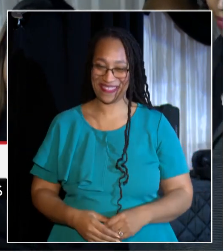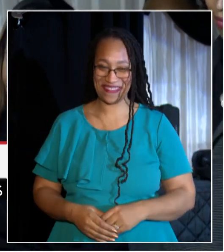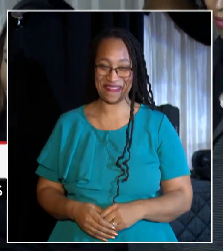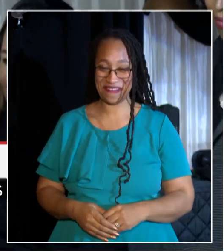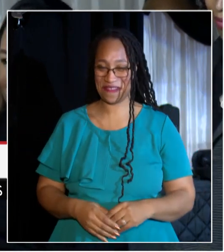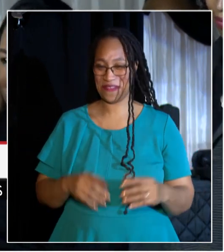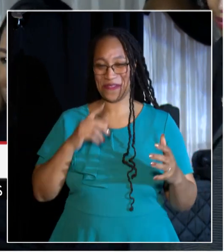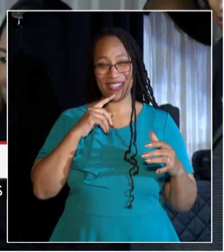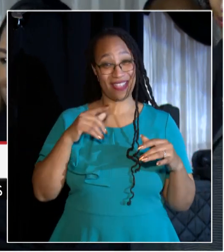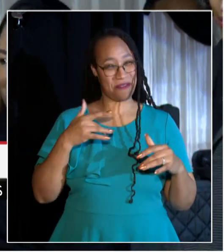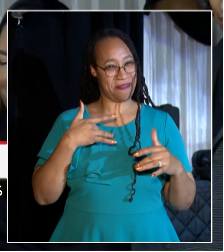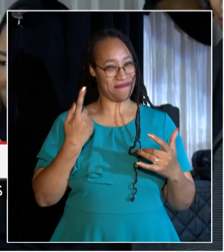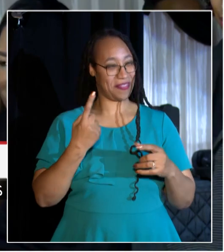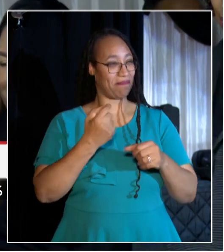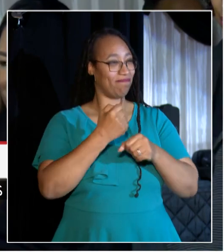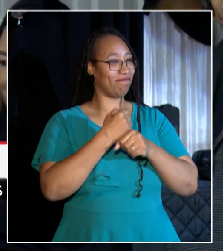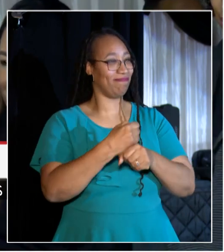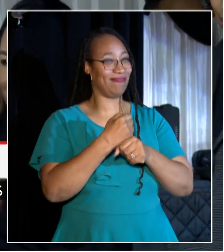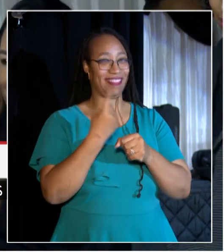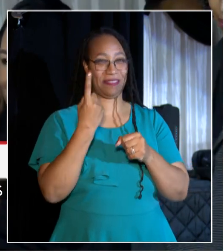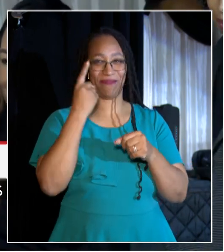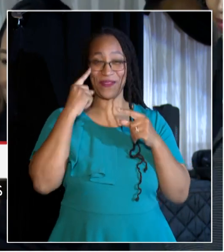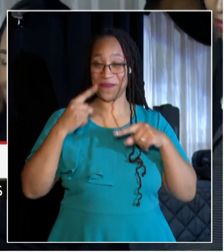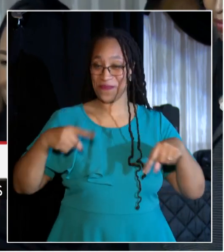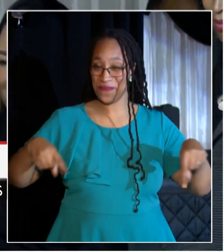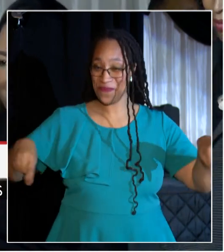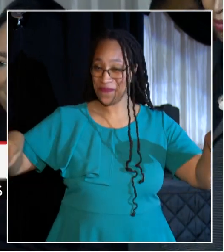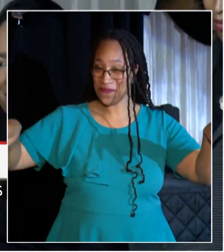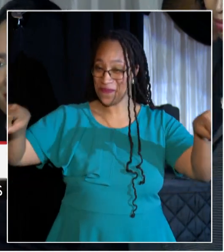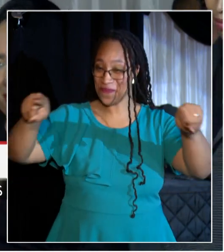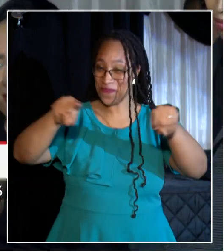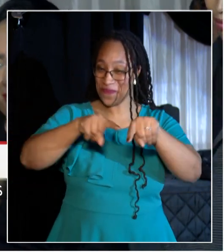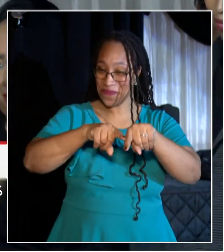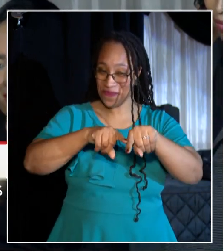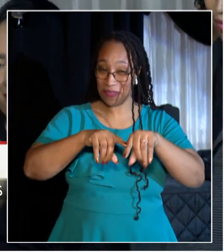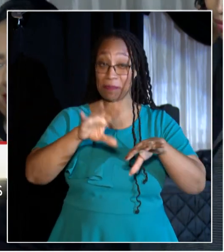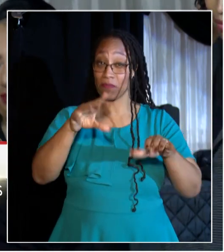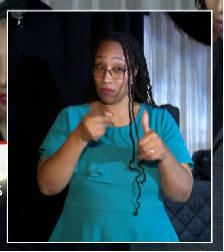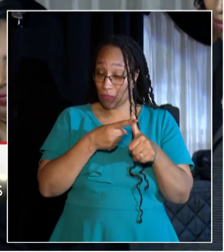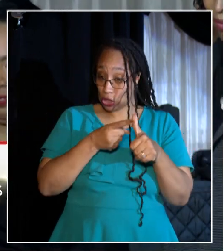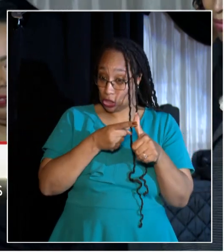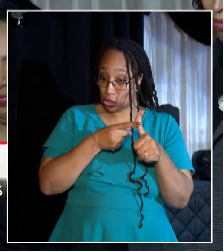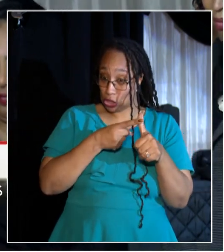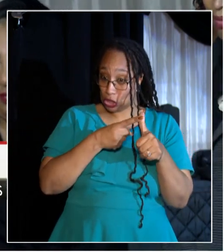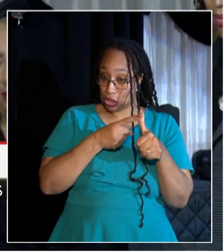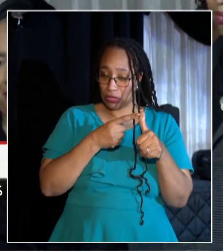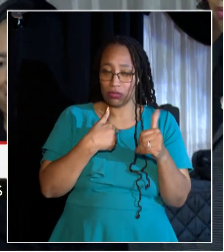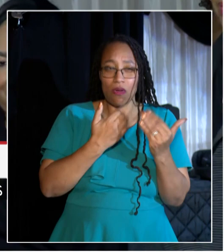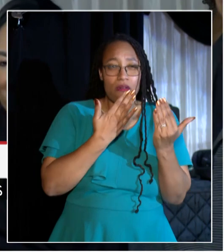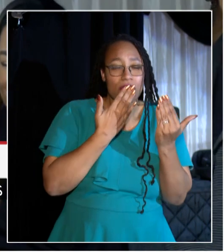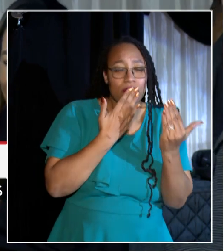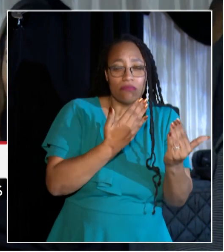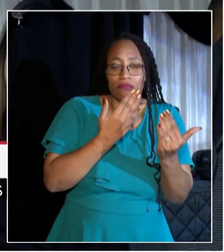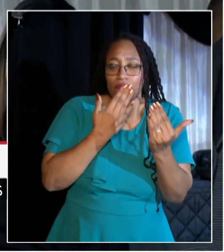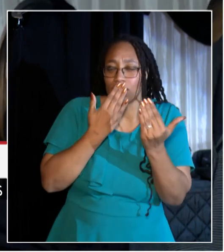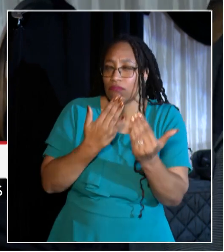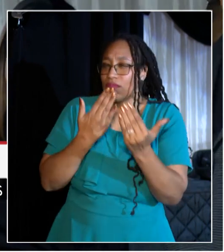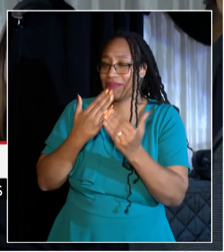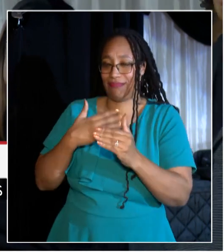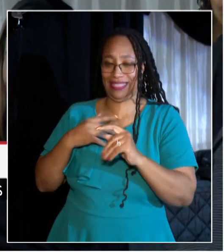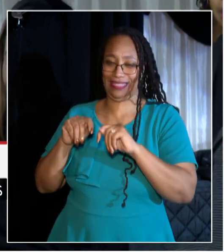dive in, I want to extend a heartfelt thank you to my exceptional team and the dedicated staff at the Office of